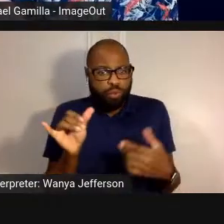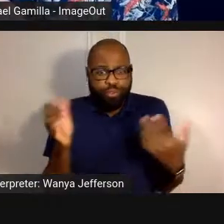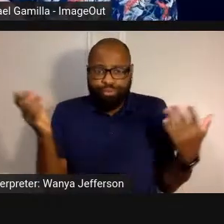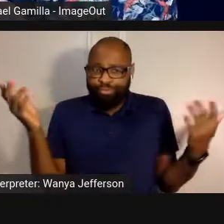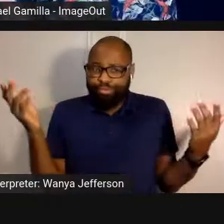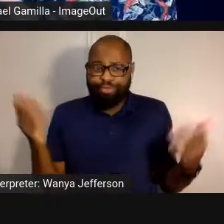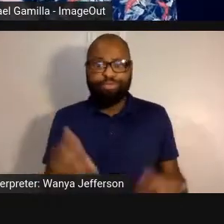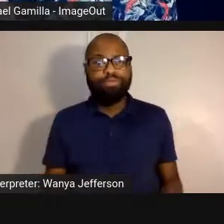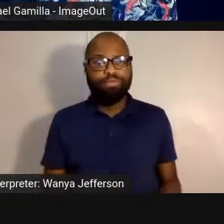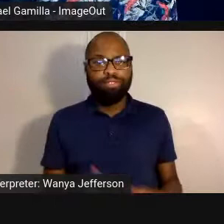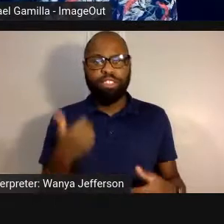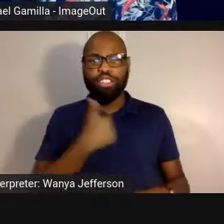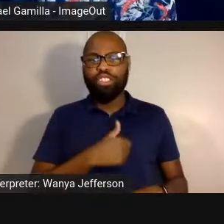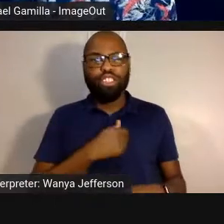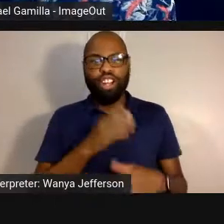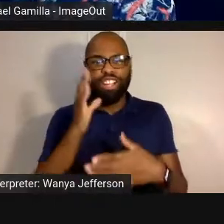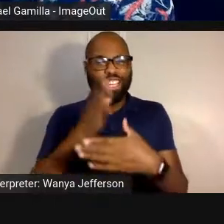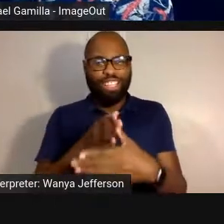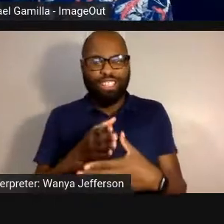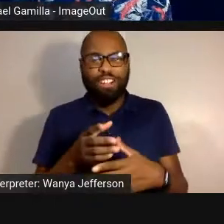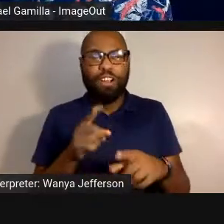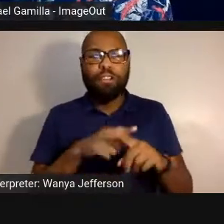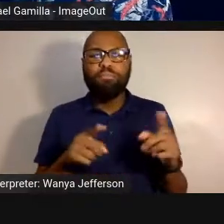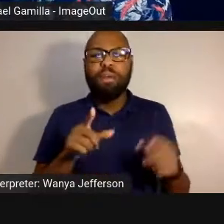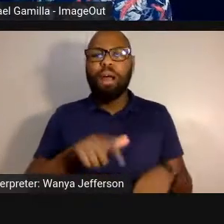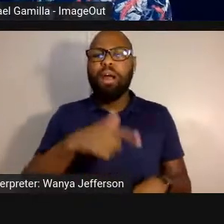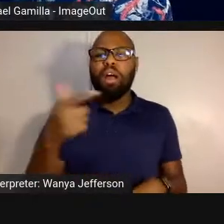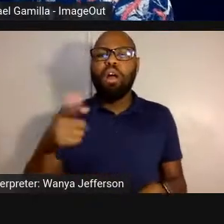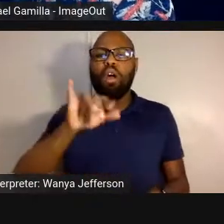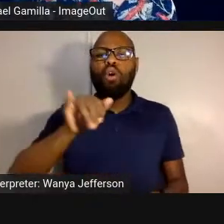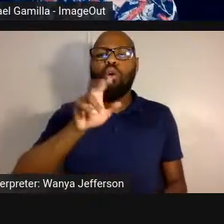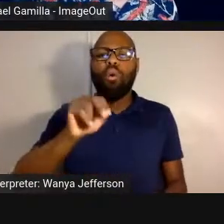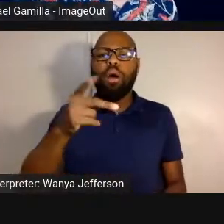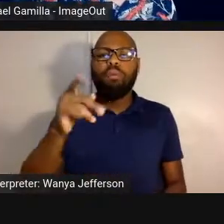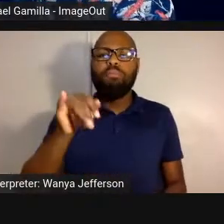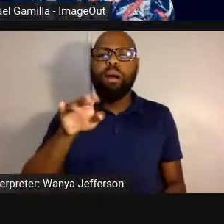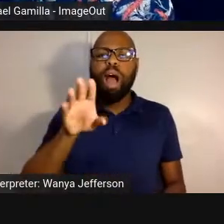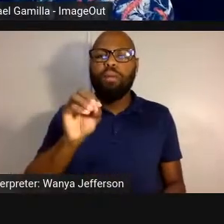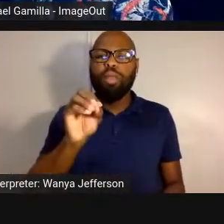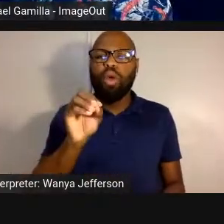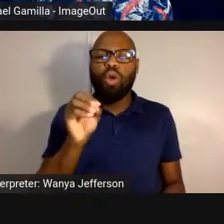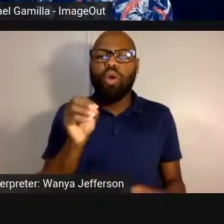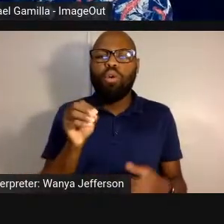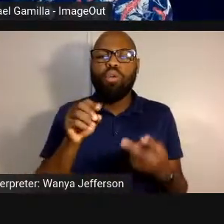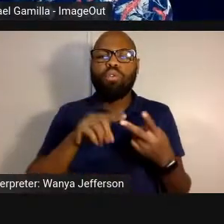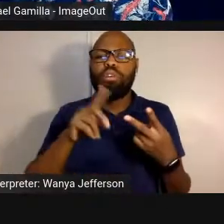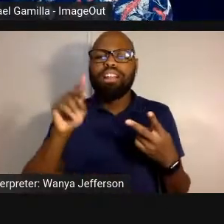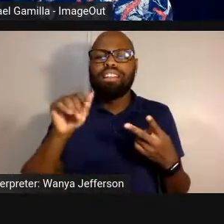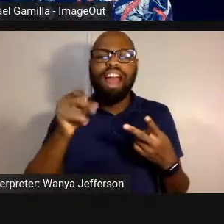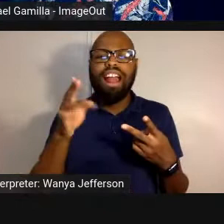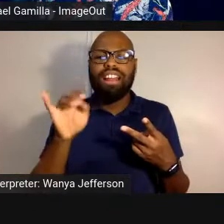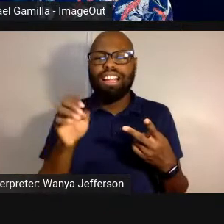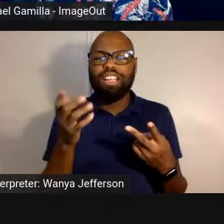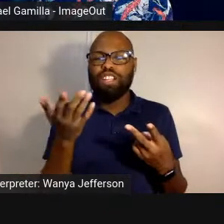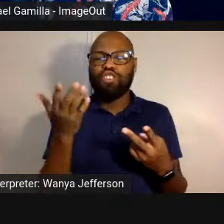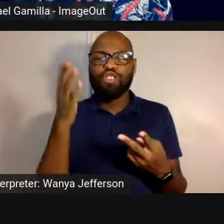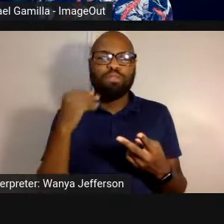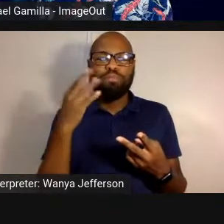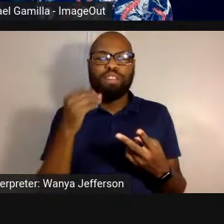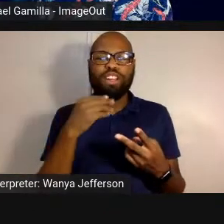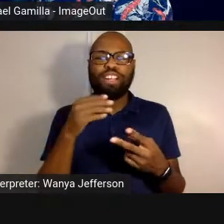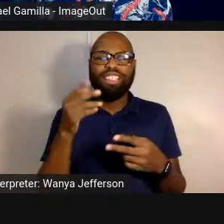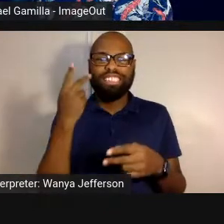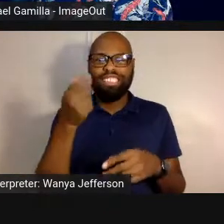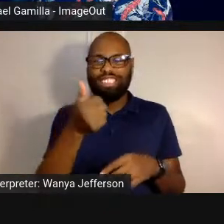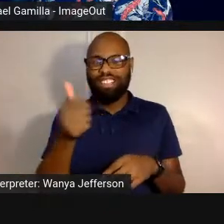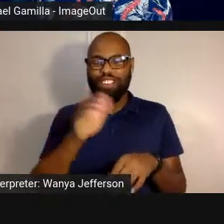to cut you off. But what about Juan Pablo and Nathalie about being on TV? Yeah, I